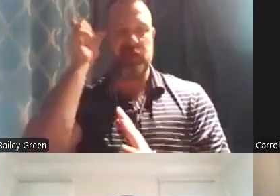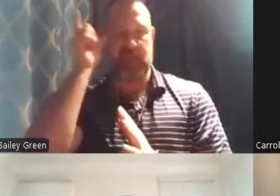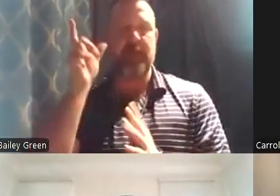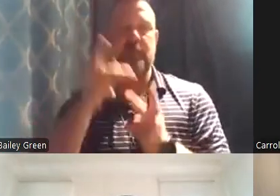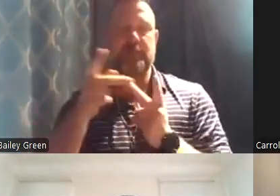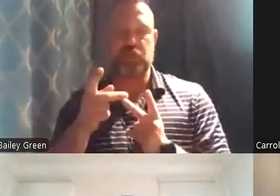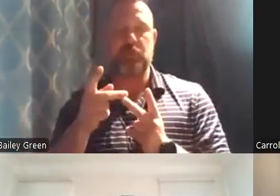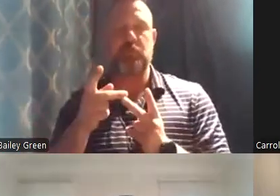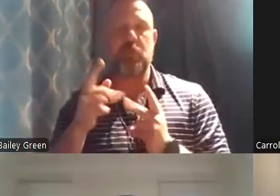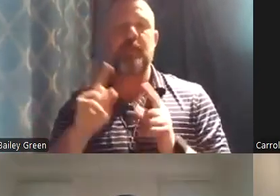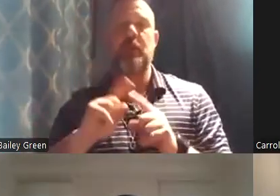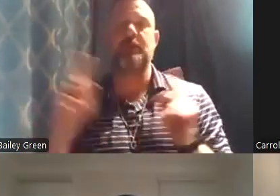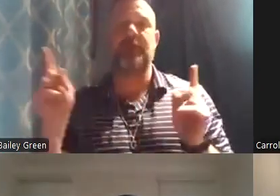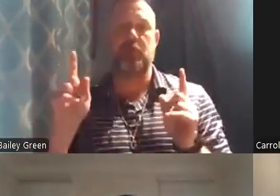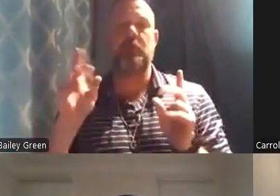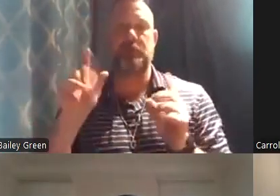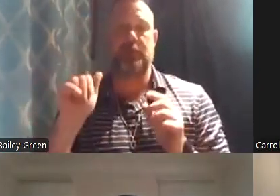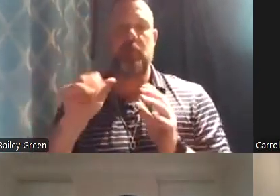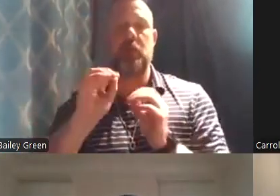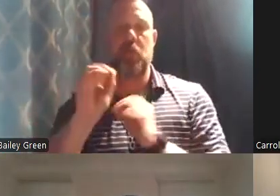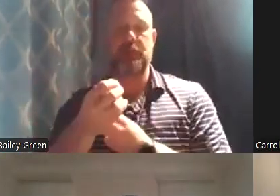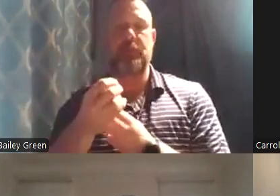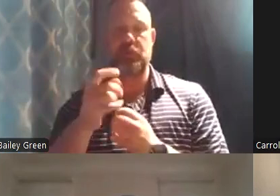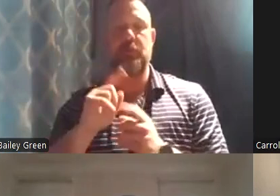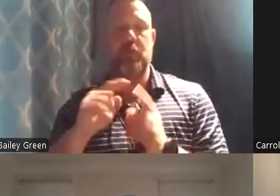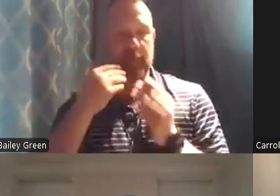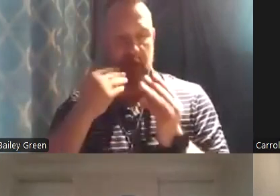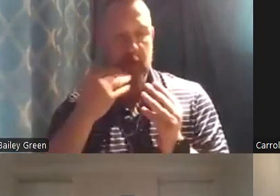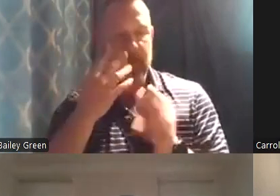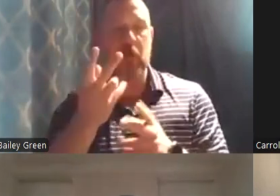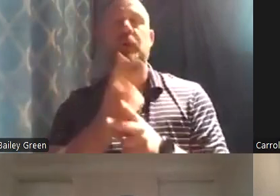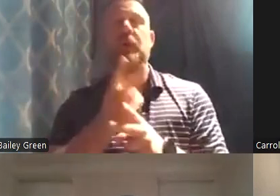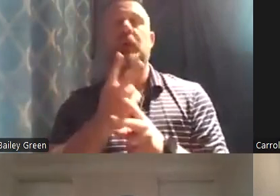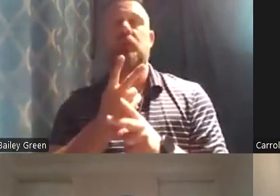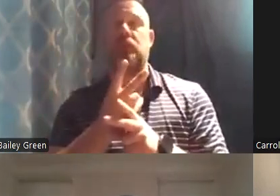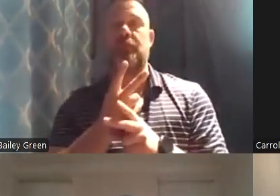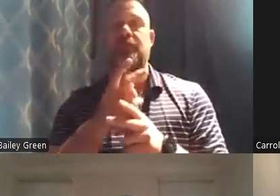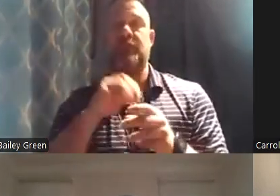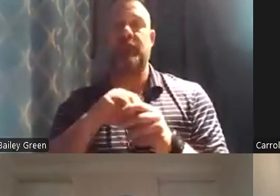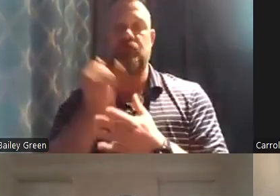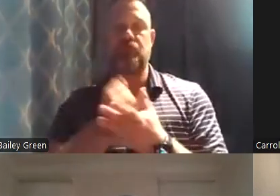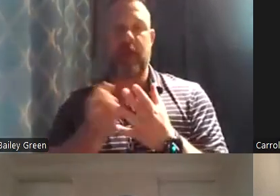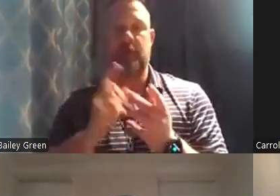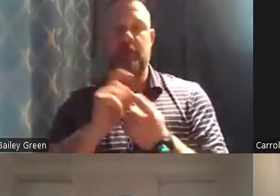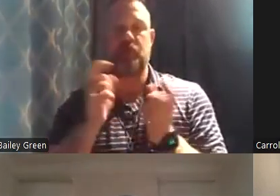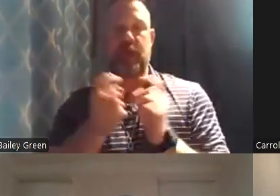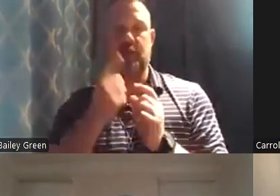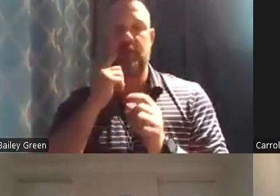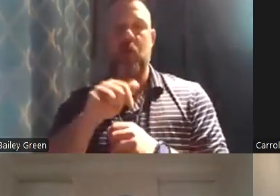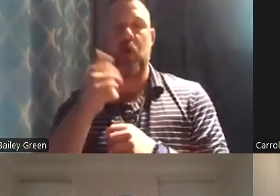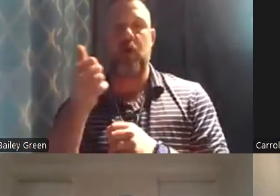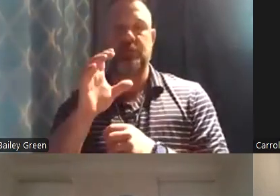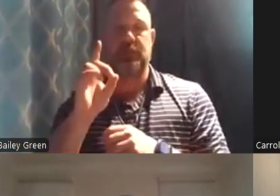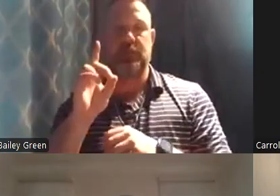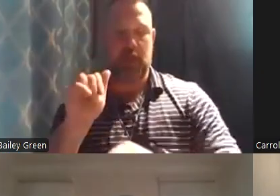different disability organization. But we're grateful for her care in drafting those changes, and for others at